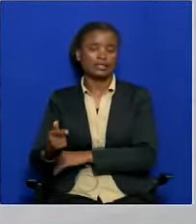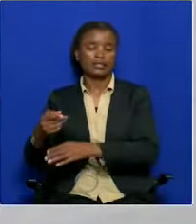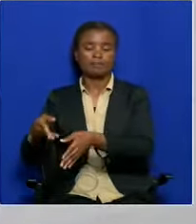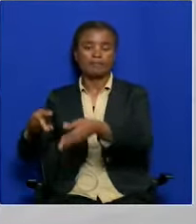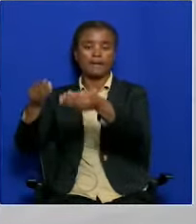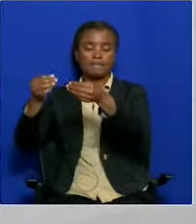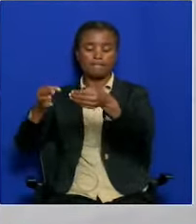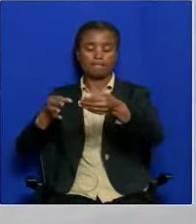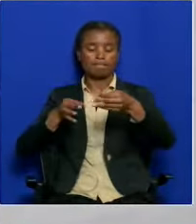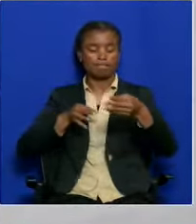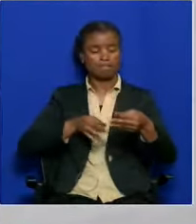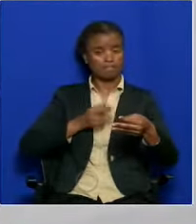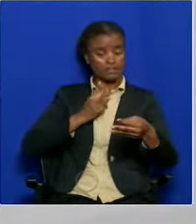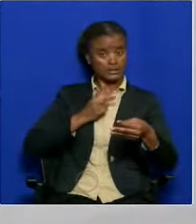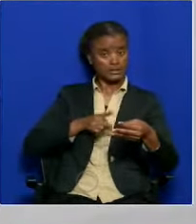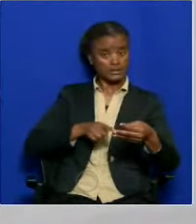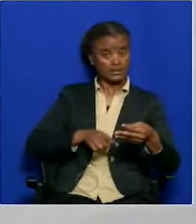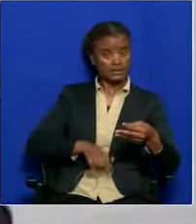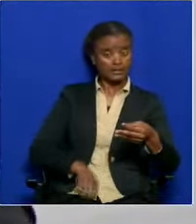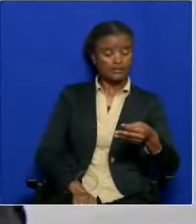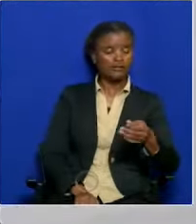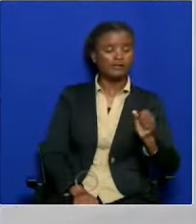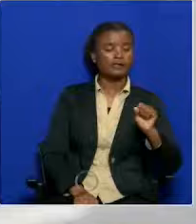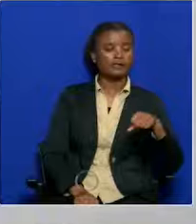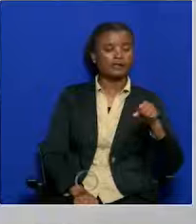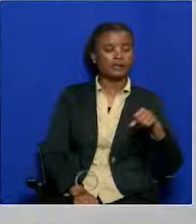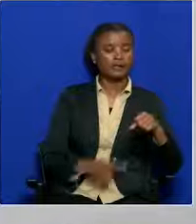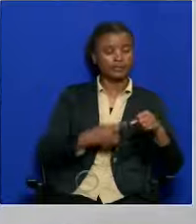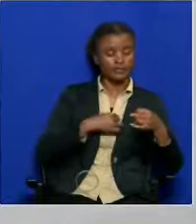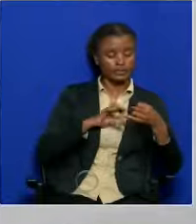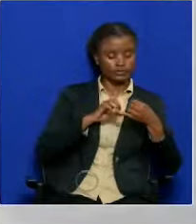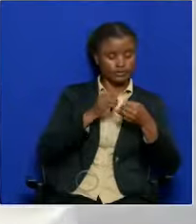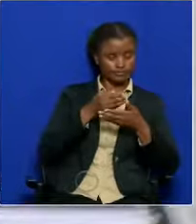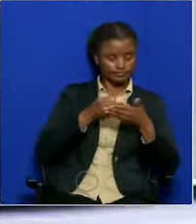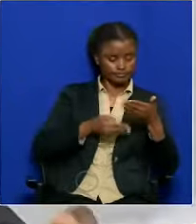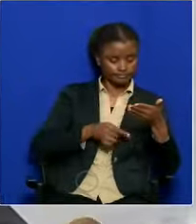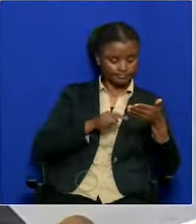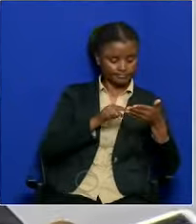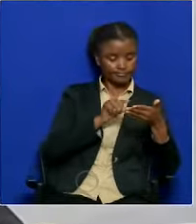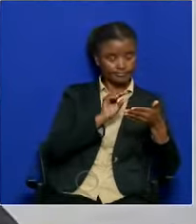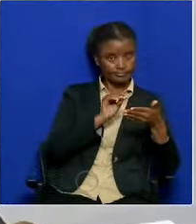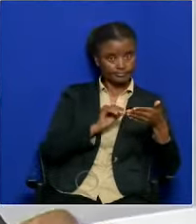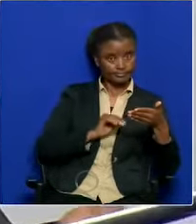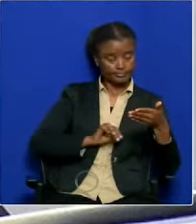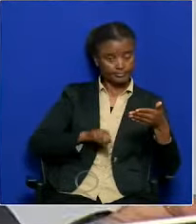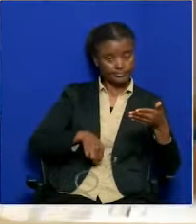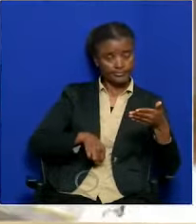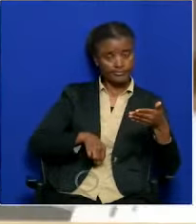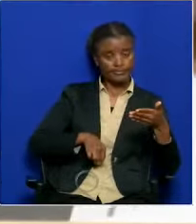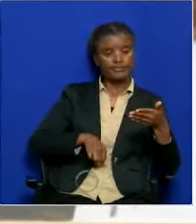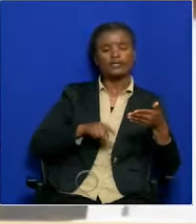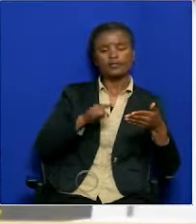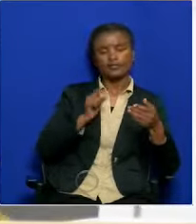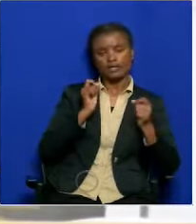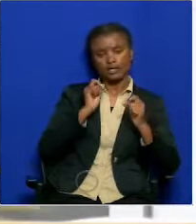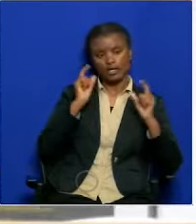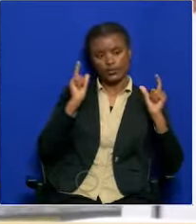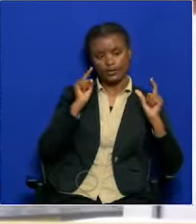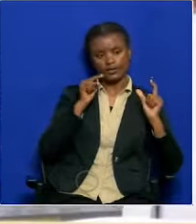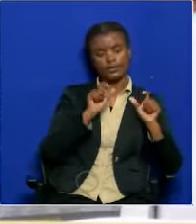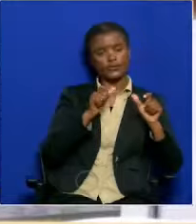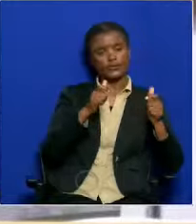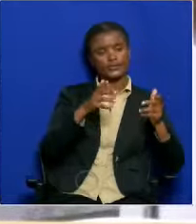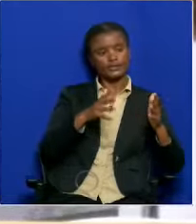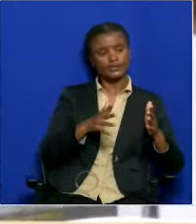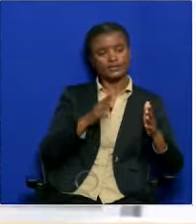Yeah, I'm trying to get to the quotation, but I'm aware of what the Commissioner is talking about. Please look at the